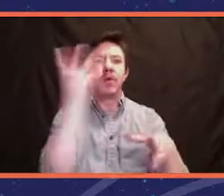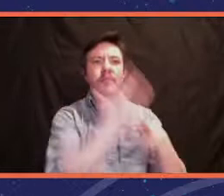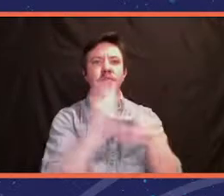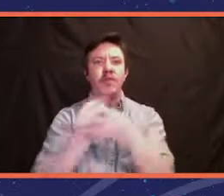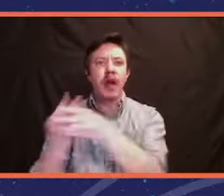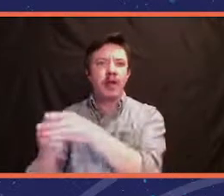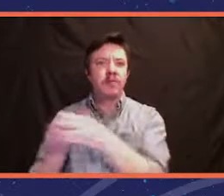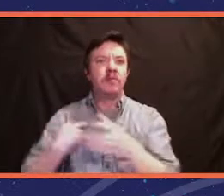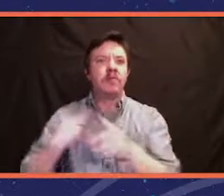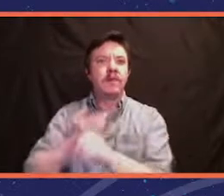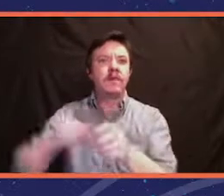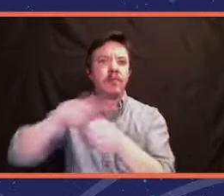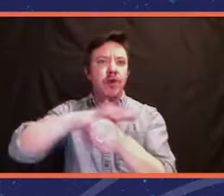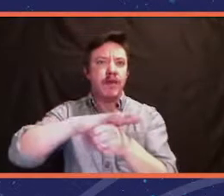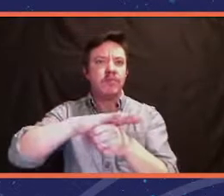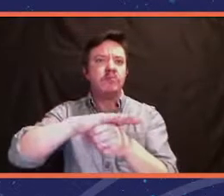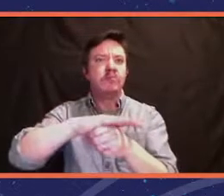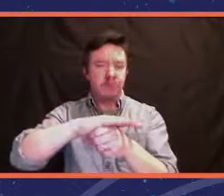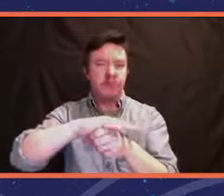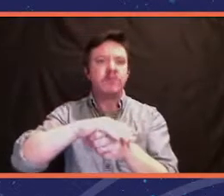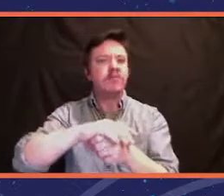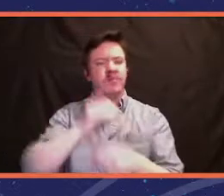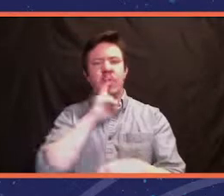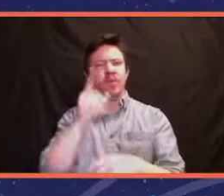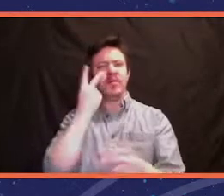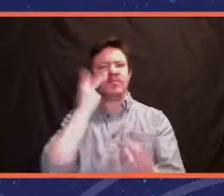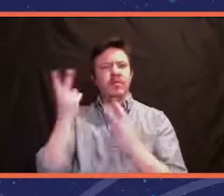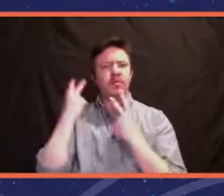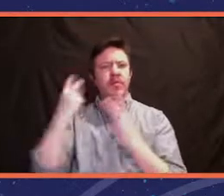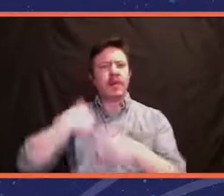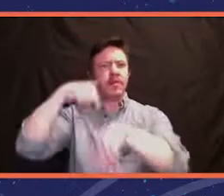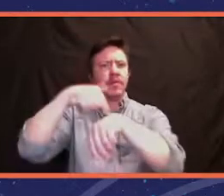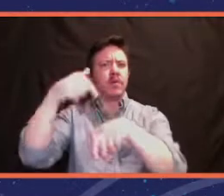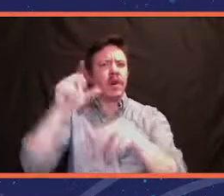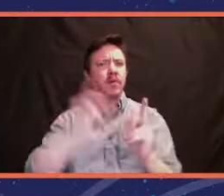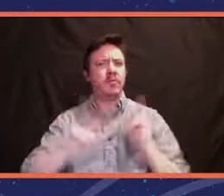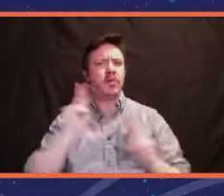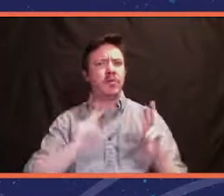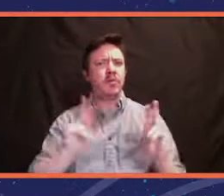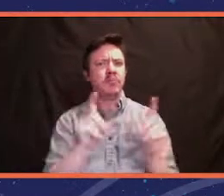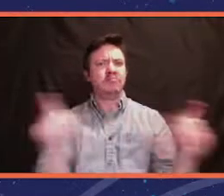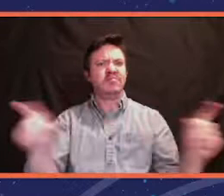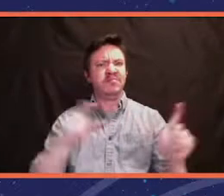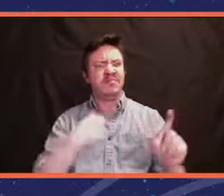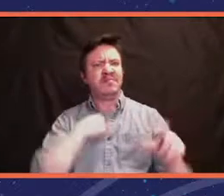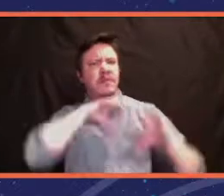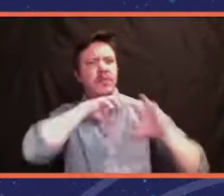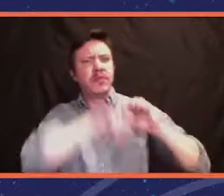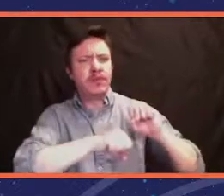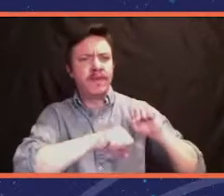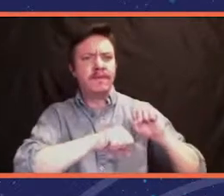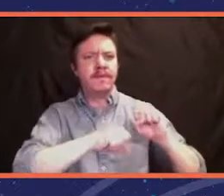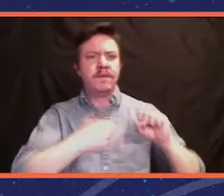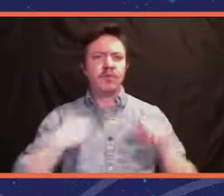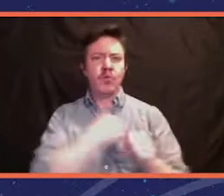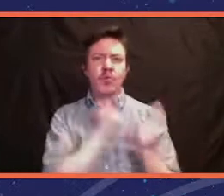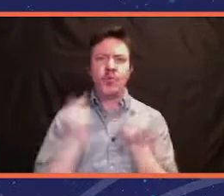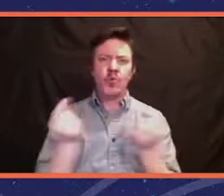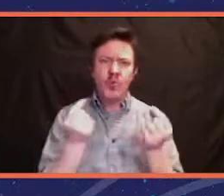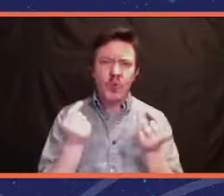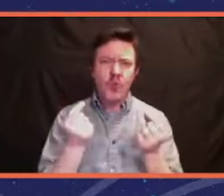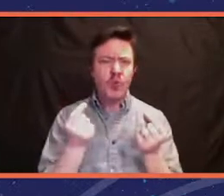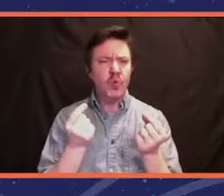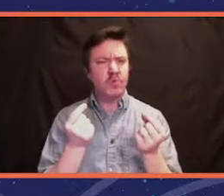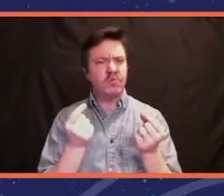felt like it was a time where folks were just kind of like, there was a grief of like, do we want to go back